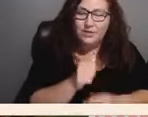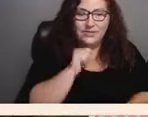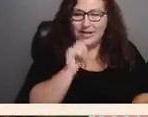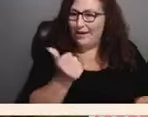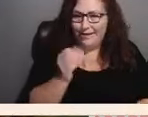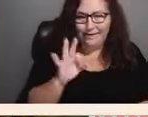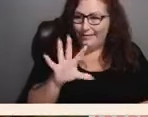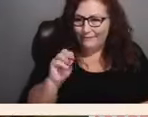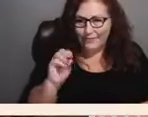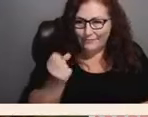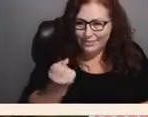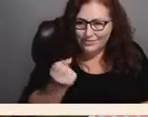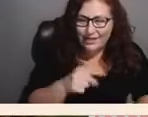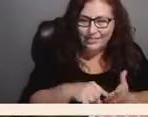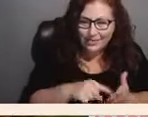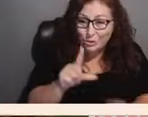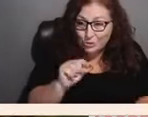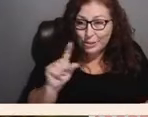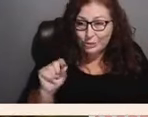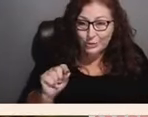This is 2020.